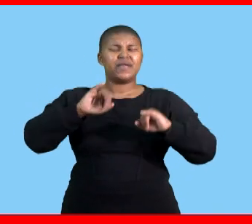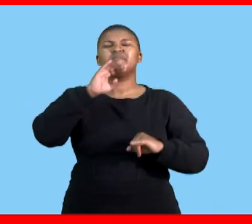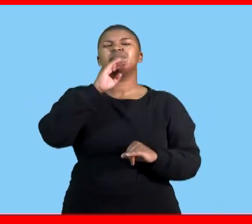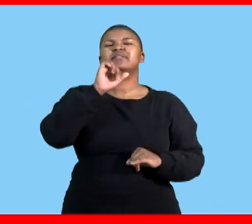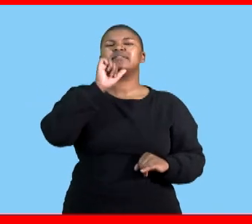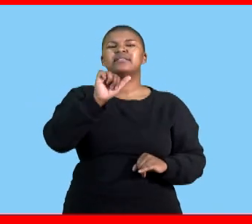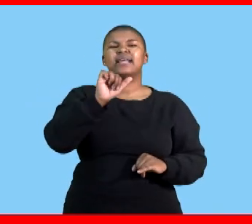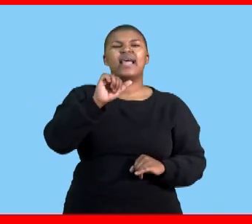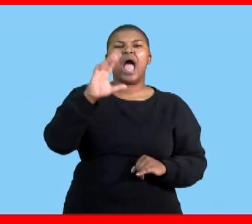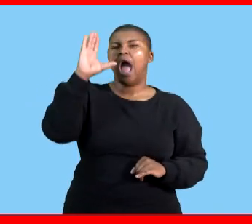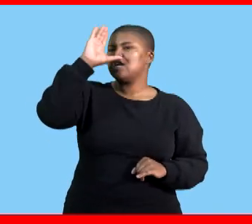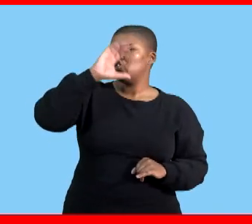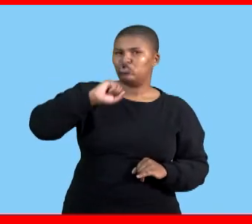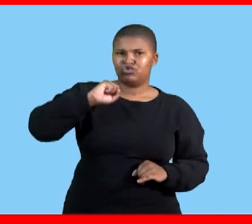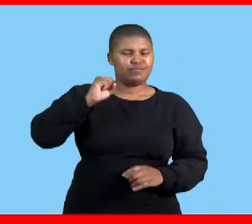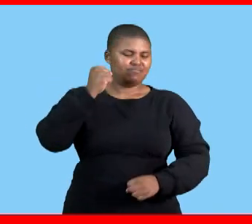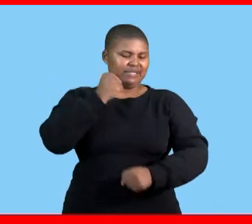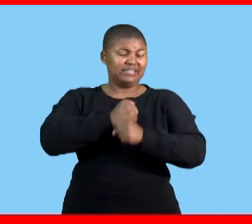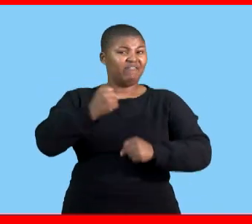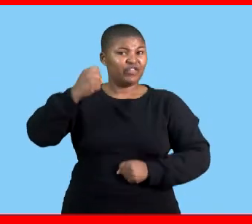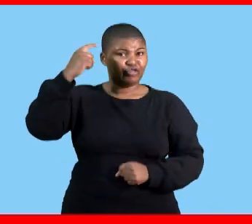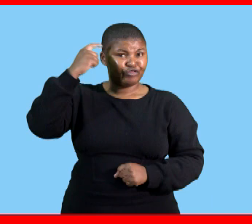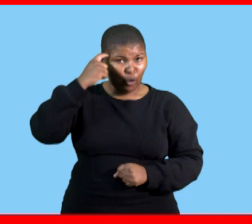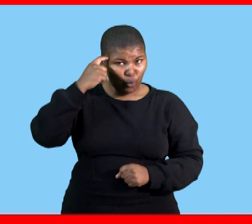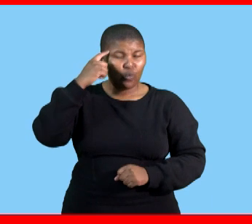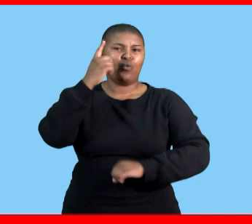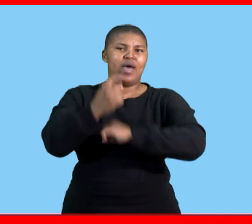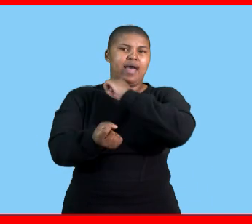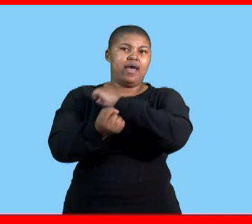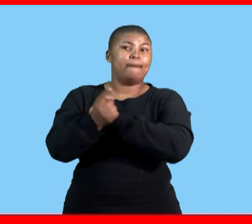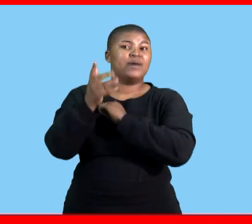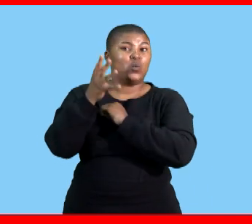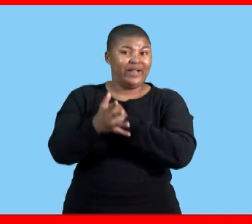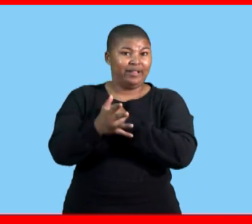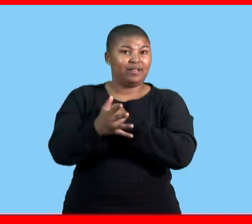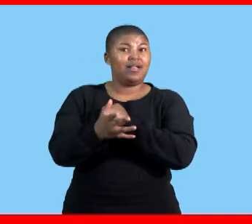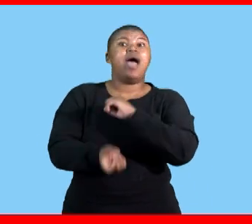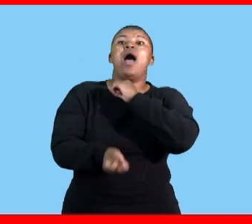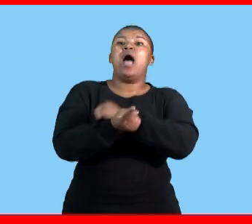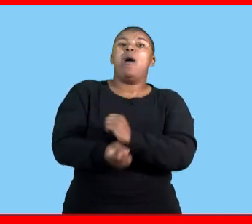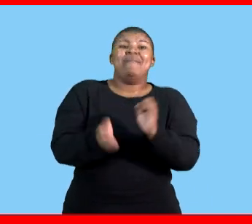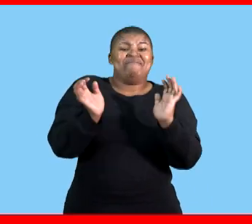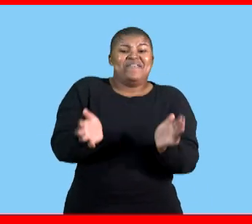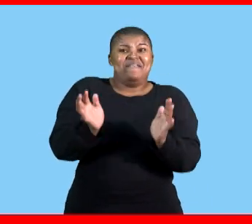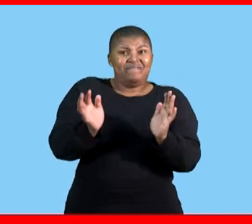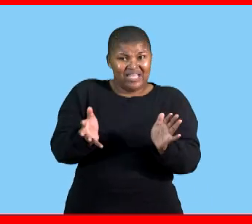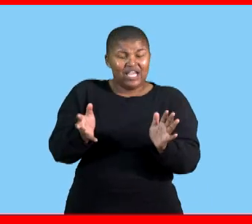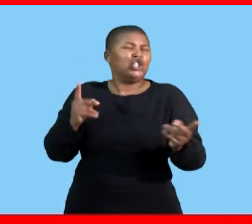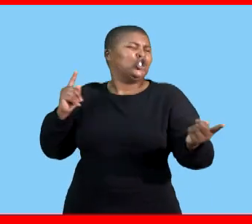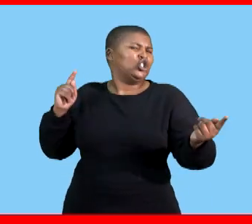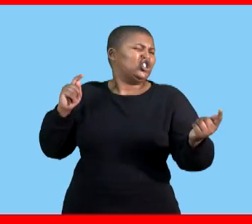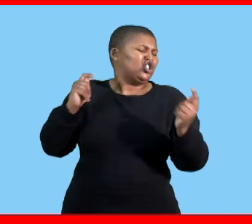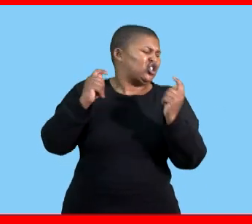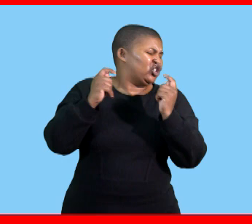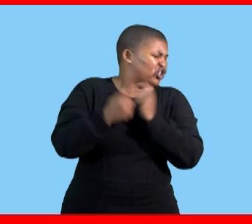unforeseen event that can cause major changes in an organization. So like that picture that you have seen